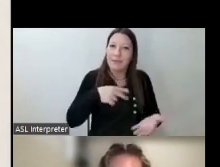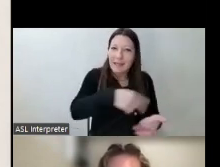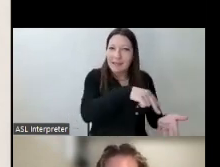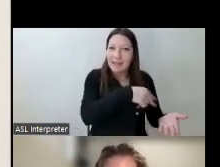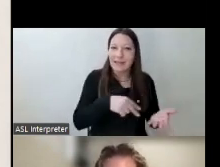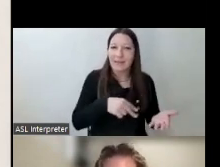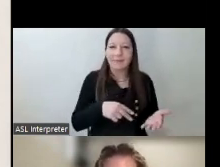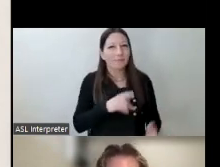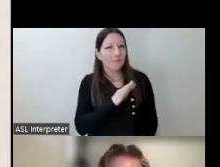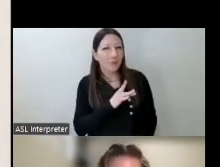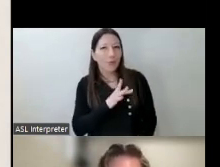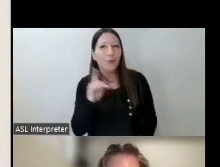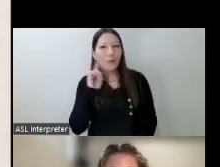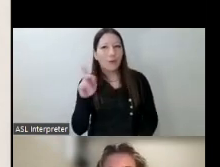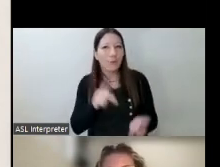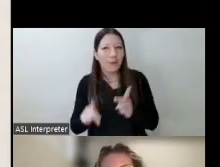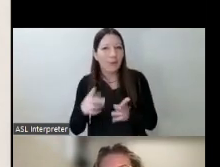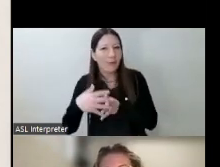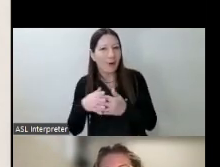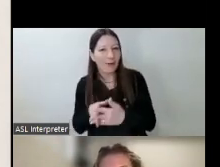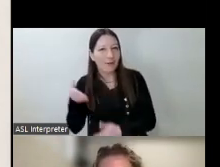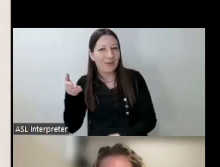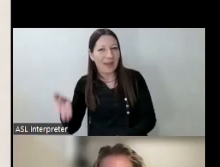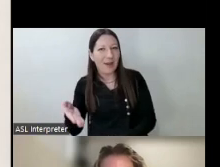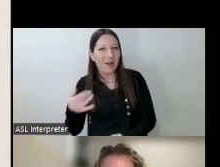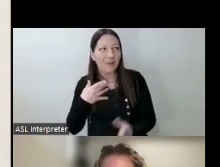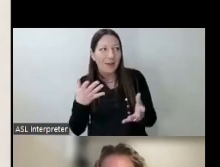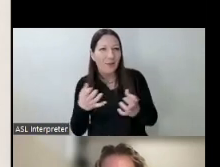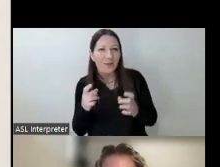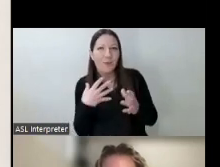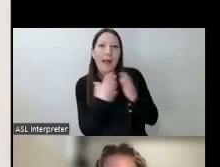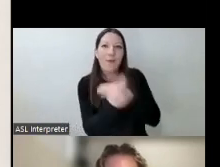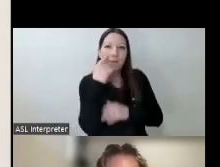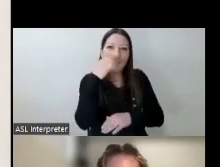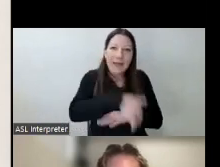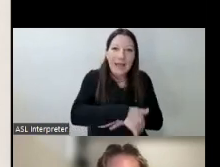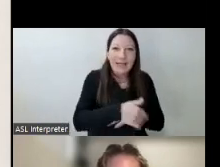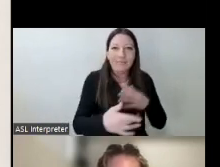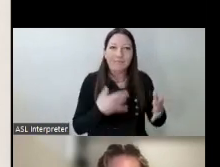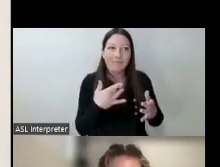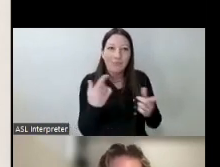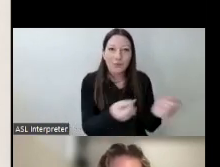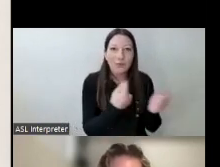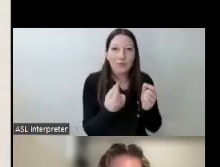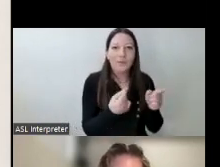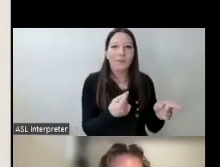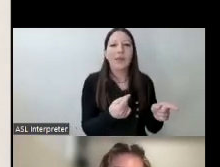for some cottage country nightlife. And most recently, the restaurant side was occupied by a Chinese